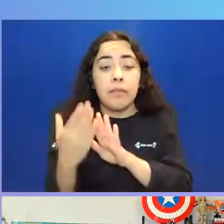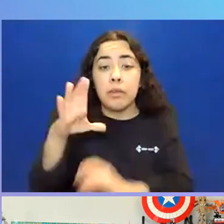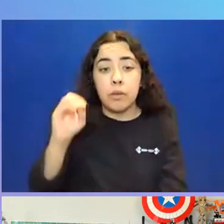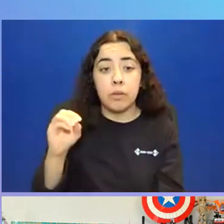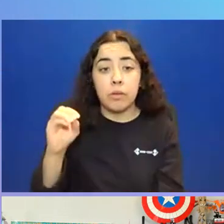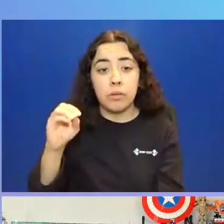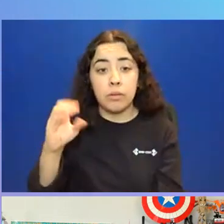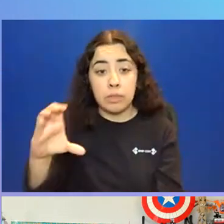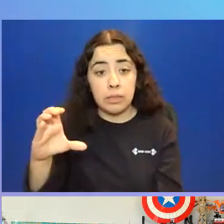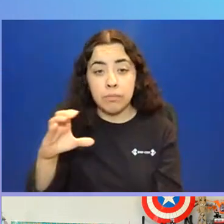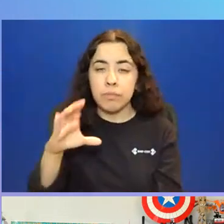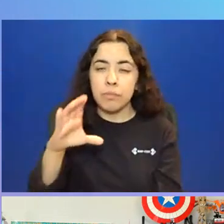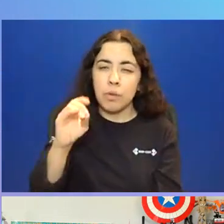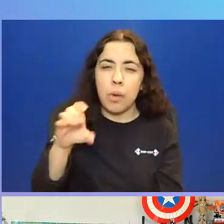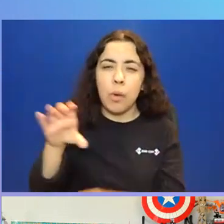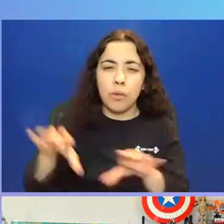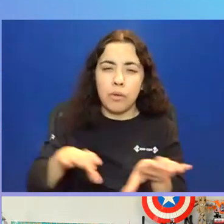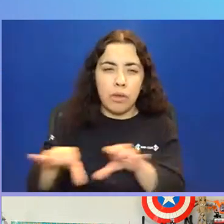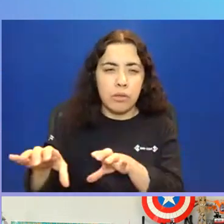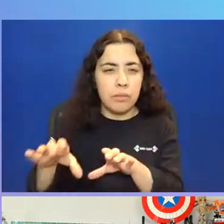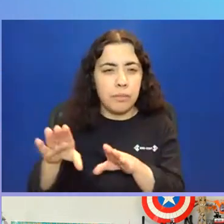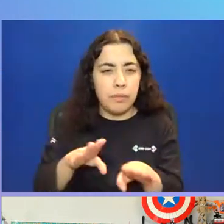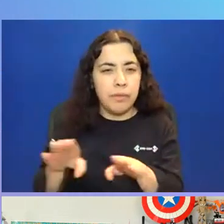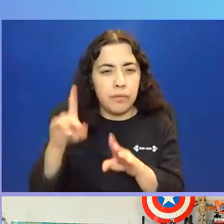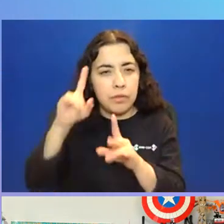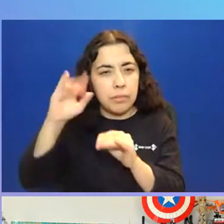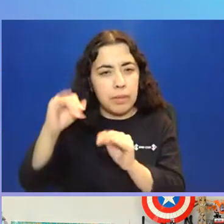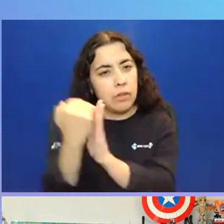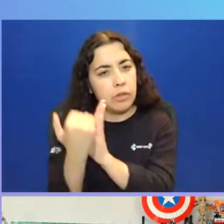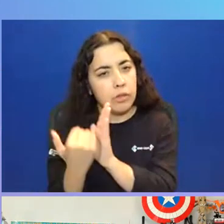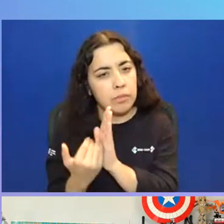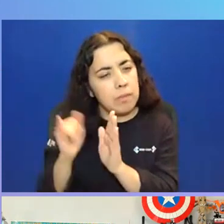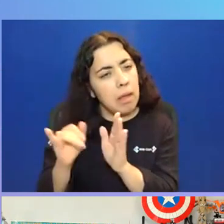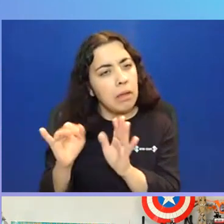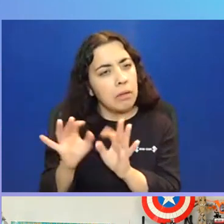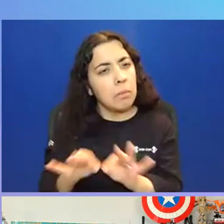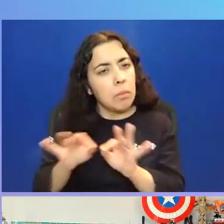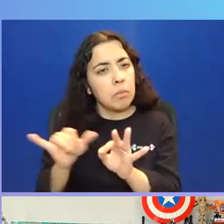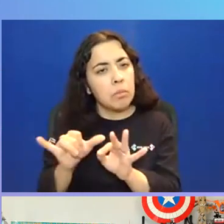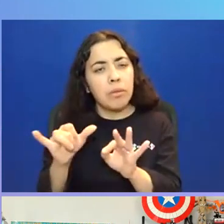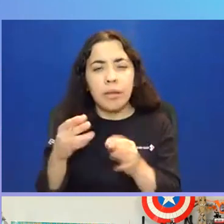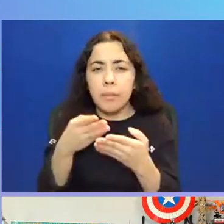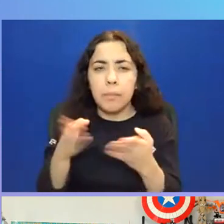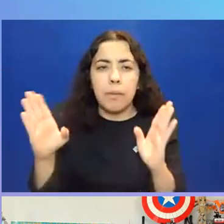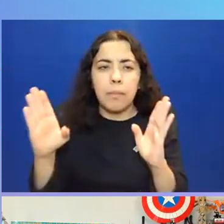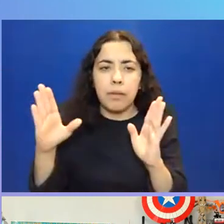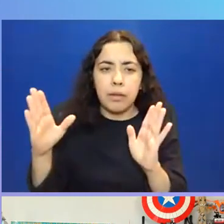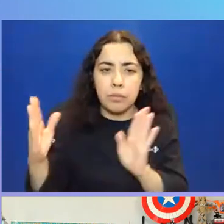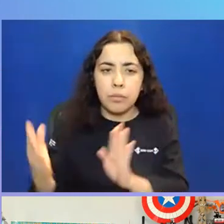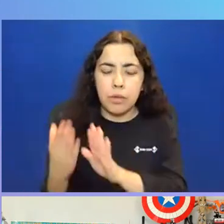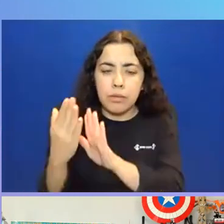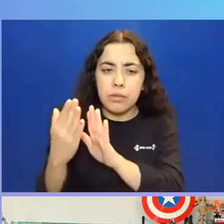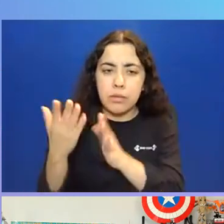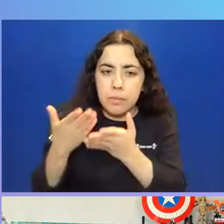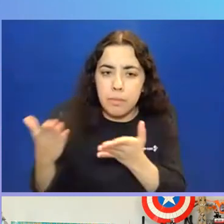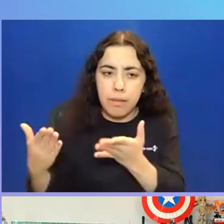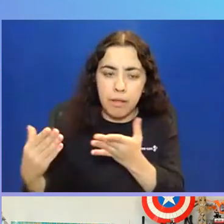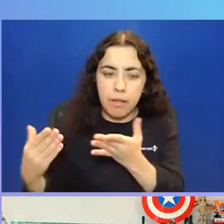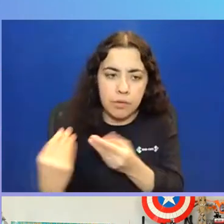to add accessibility language to, so that you have a public presence suppliers, if they're researching, you can